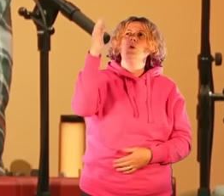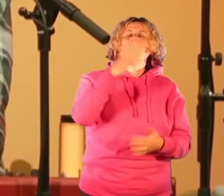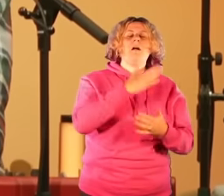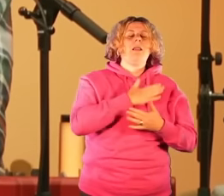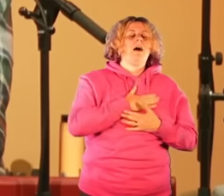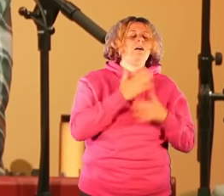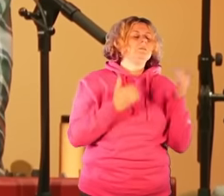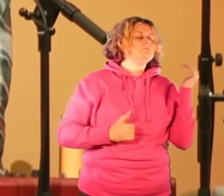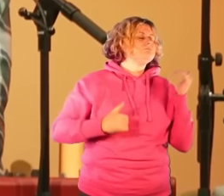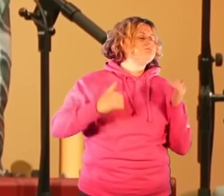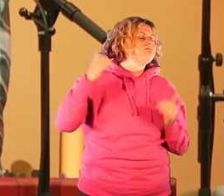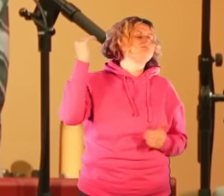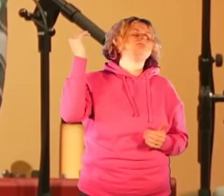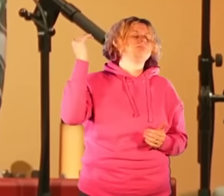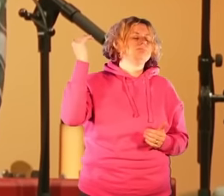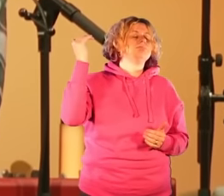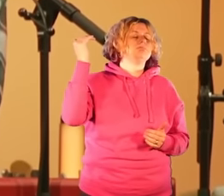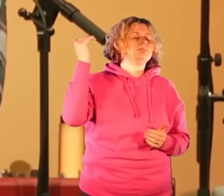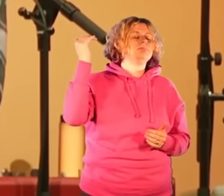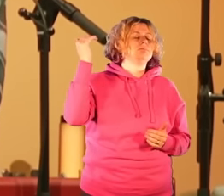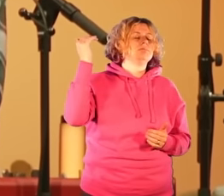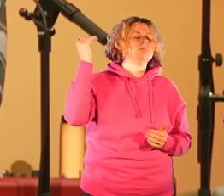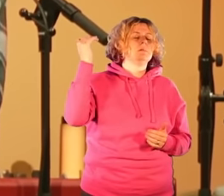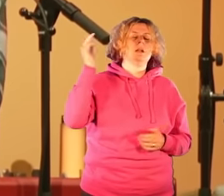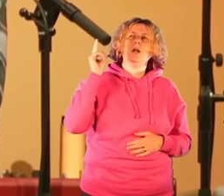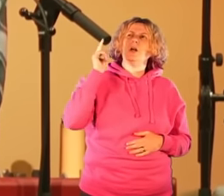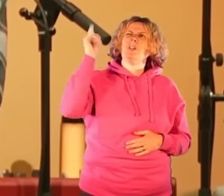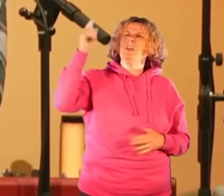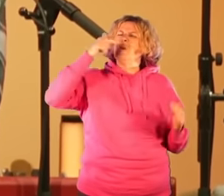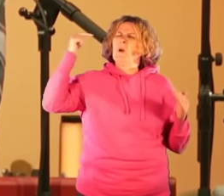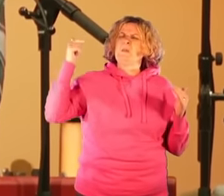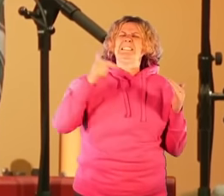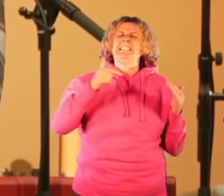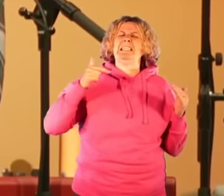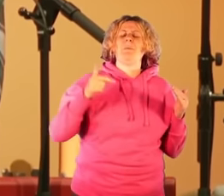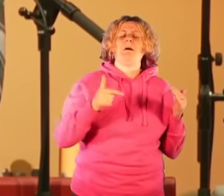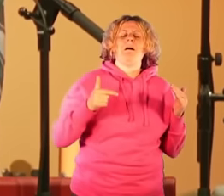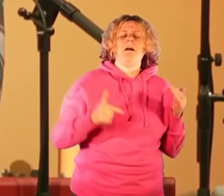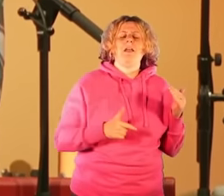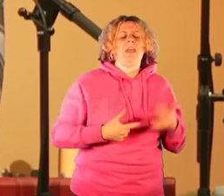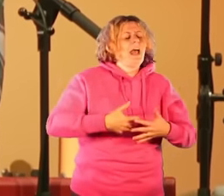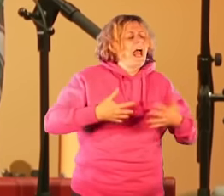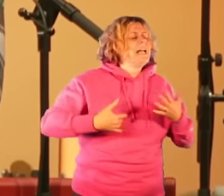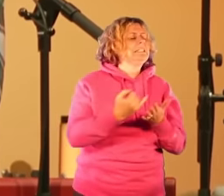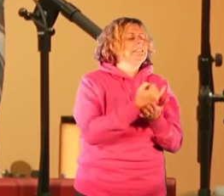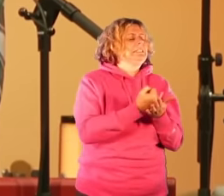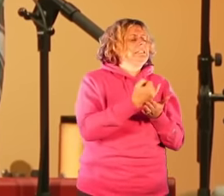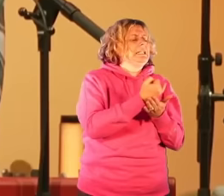greater. You go deeper than every sin, every sorrow.